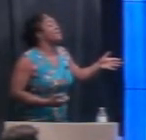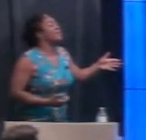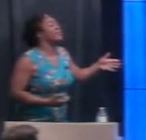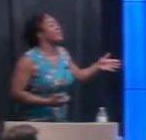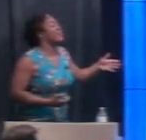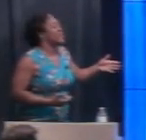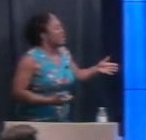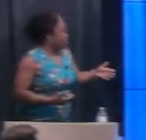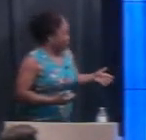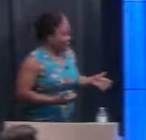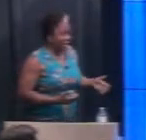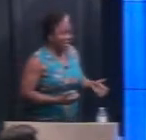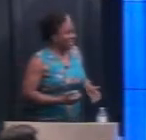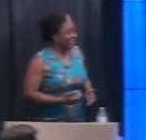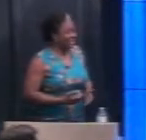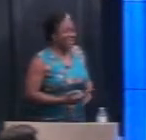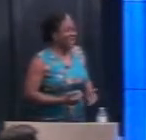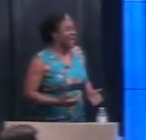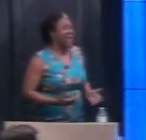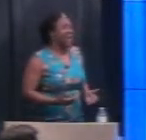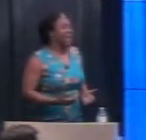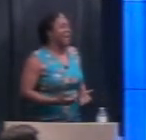wave o'er the